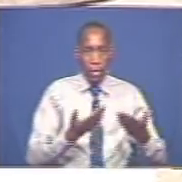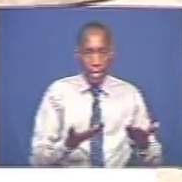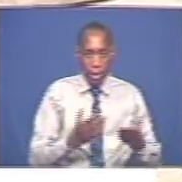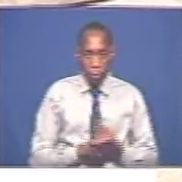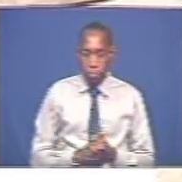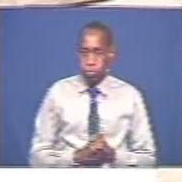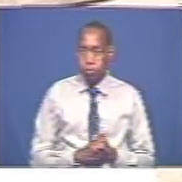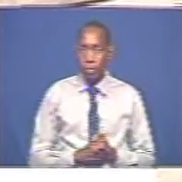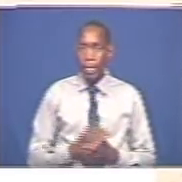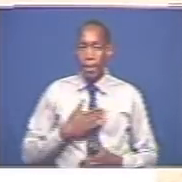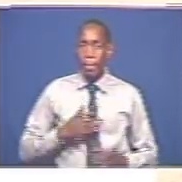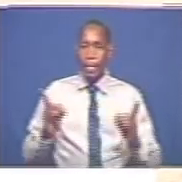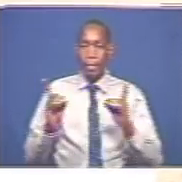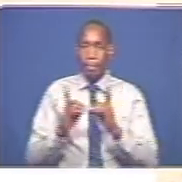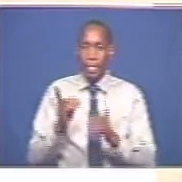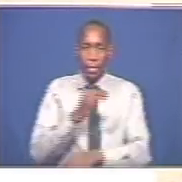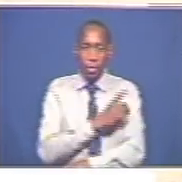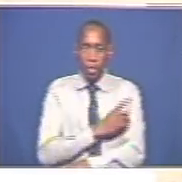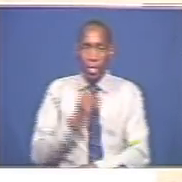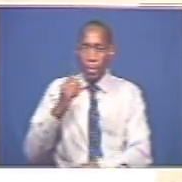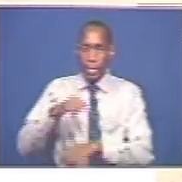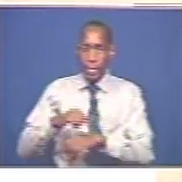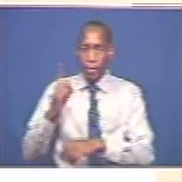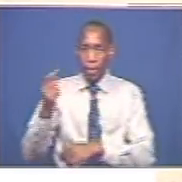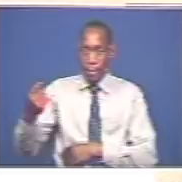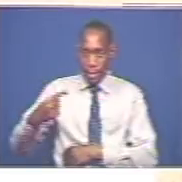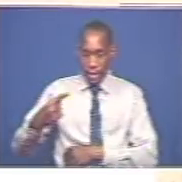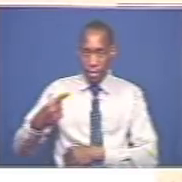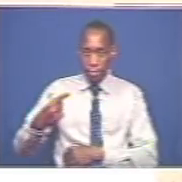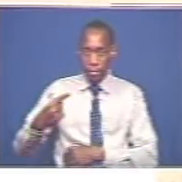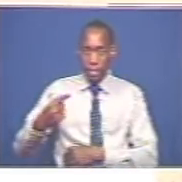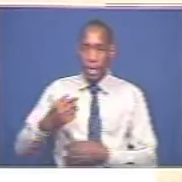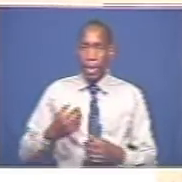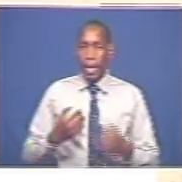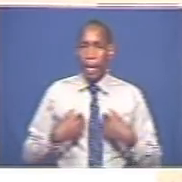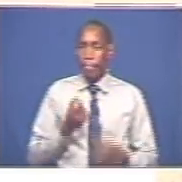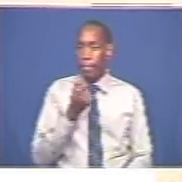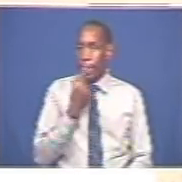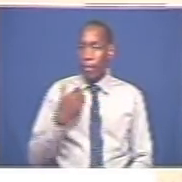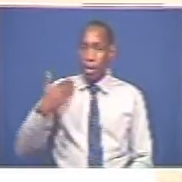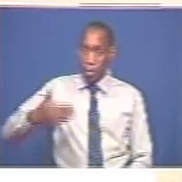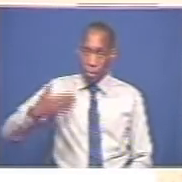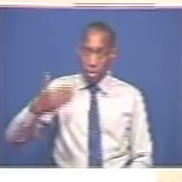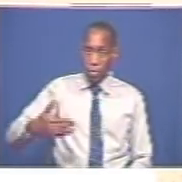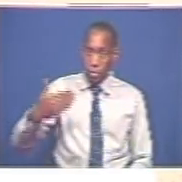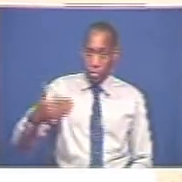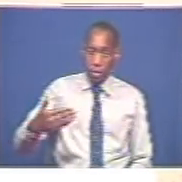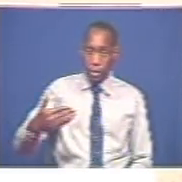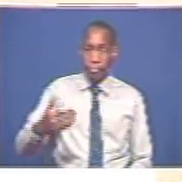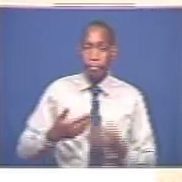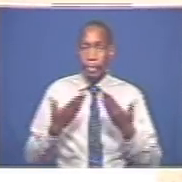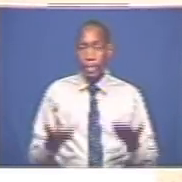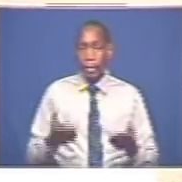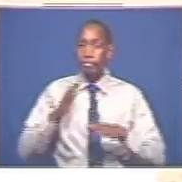I see a psychiatrist once every month. Mm-hmm. I take drugs every day. And so far,